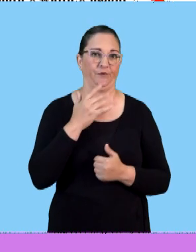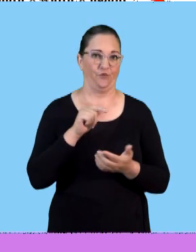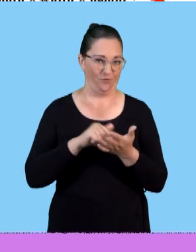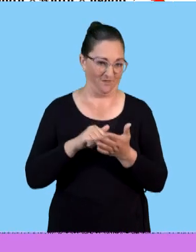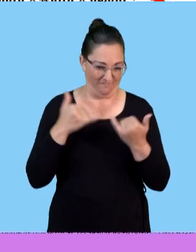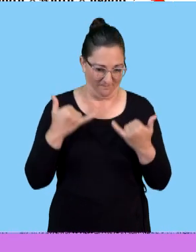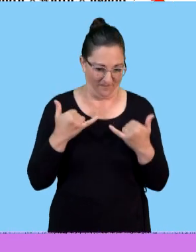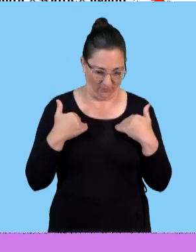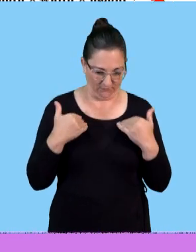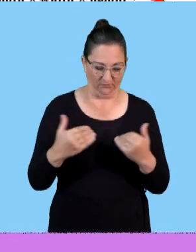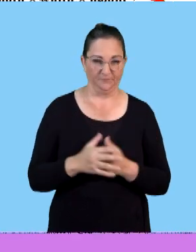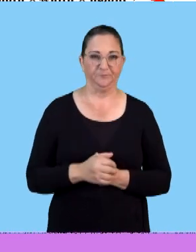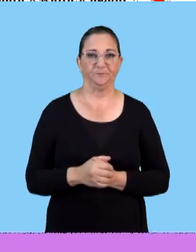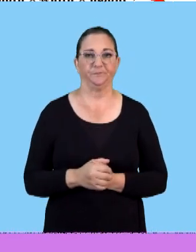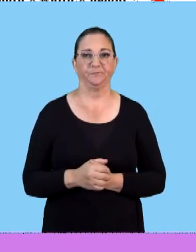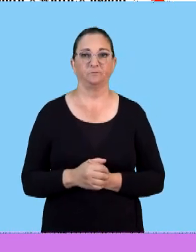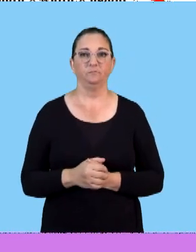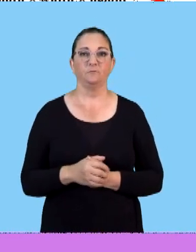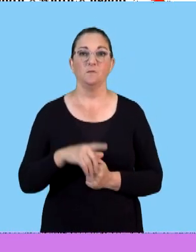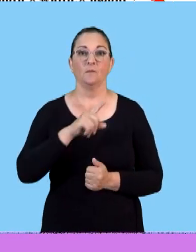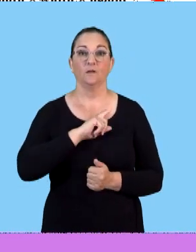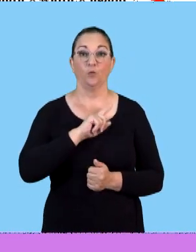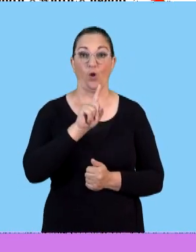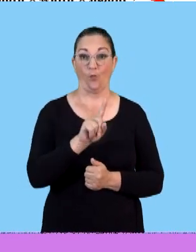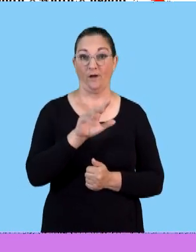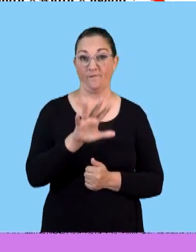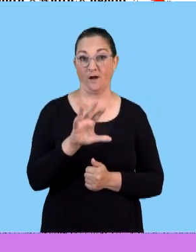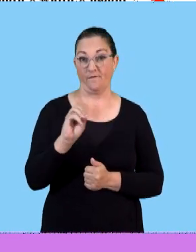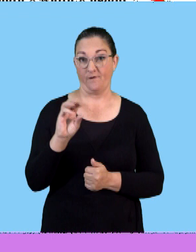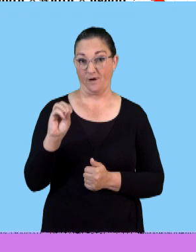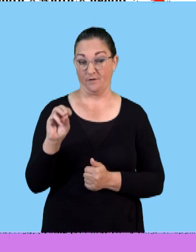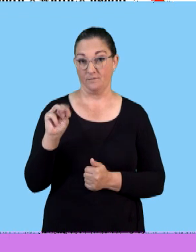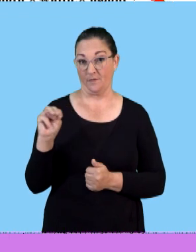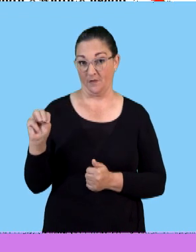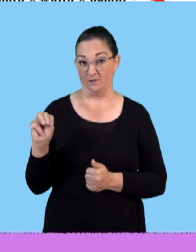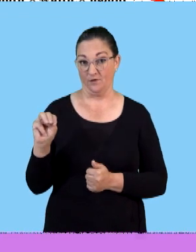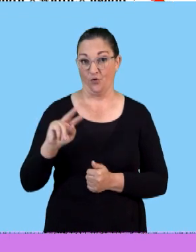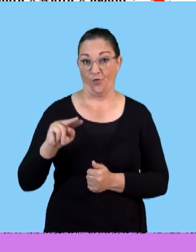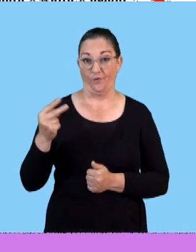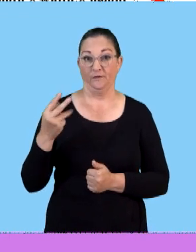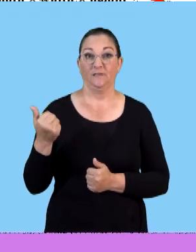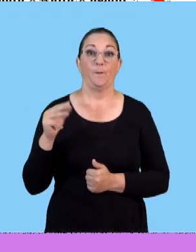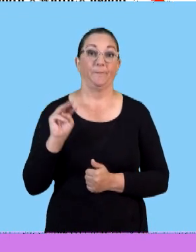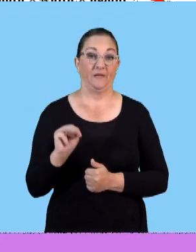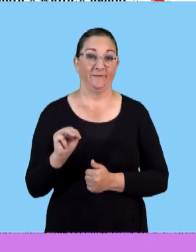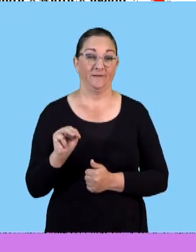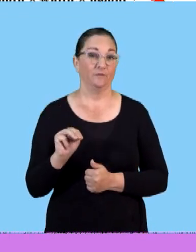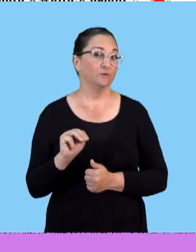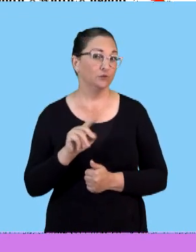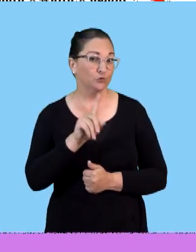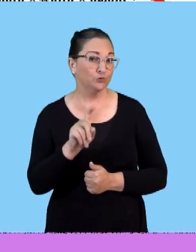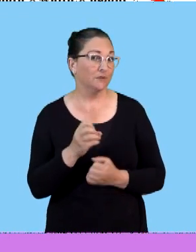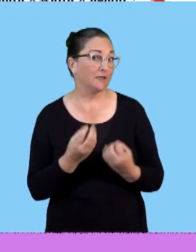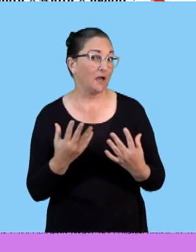prefer to convert right at the start. So therefore I'll convert the 1500 millimeters into meters.